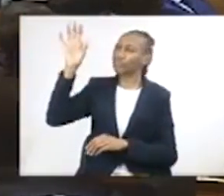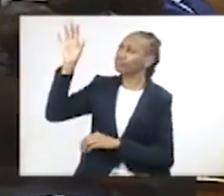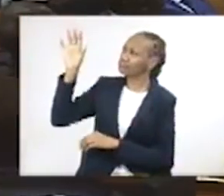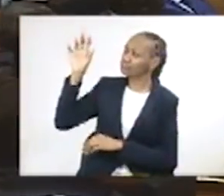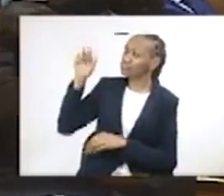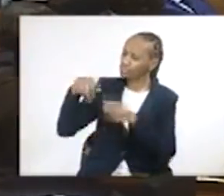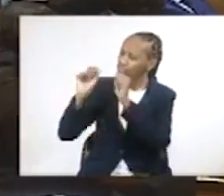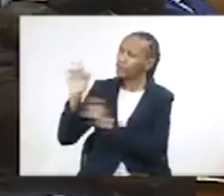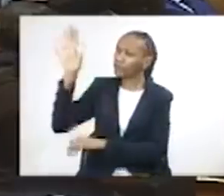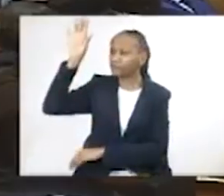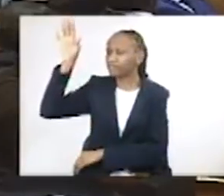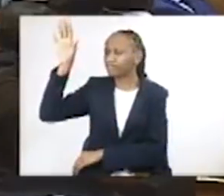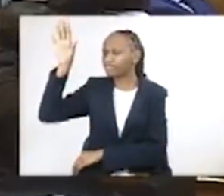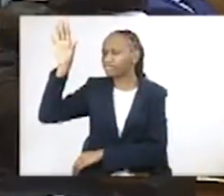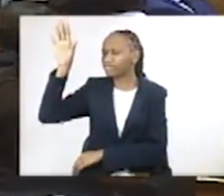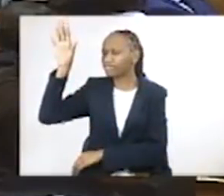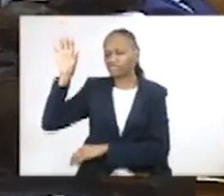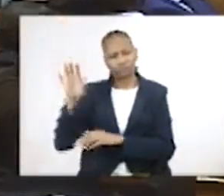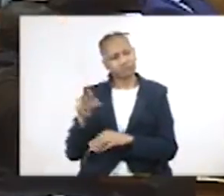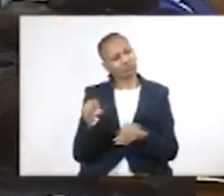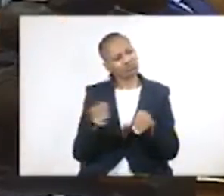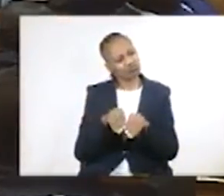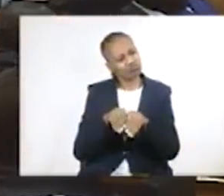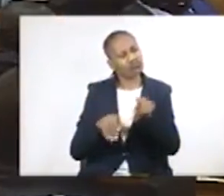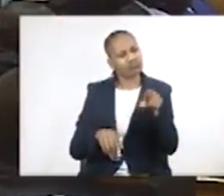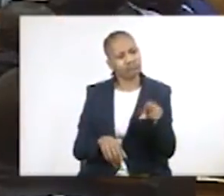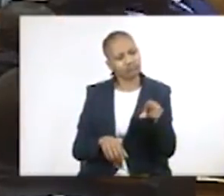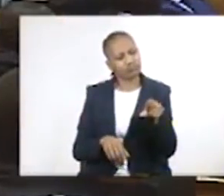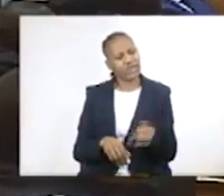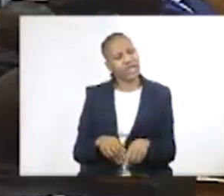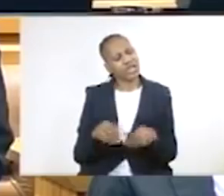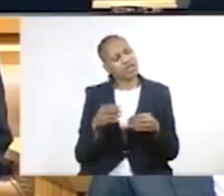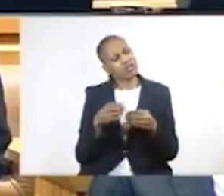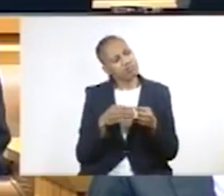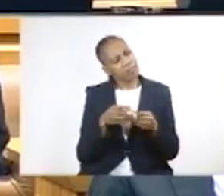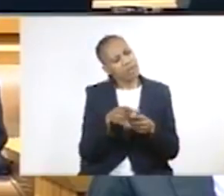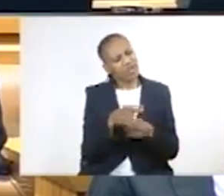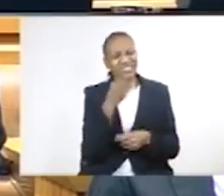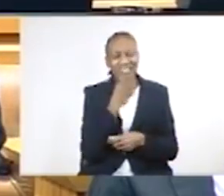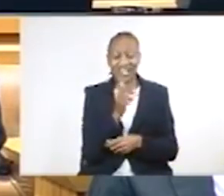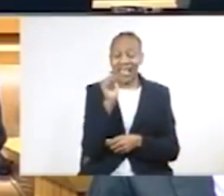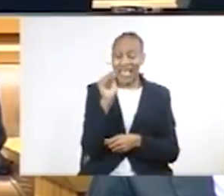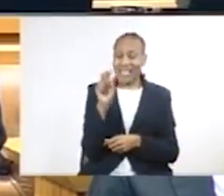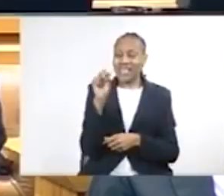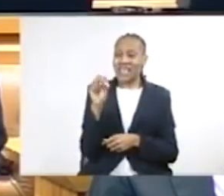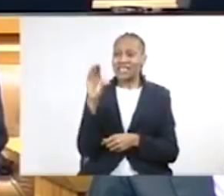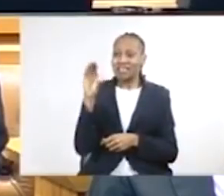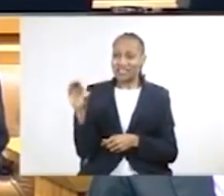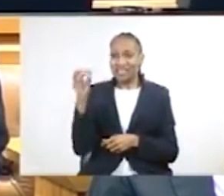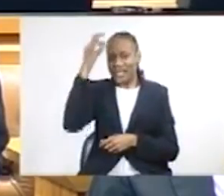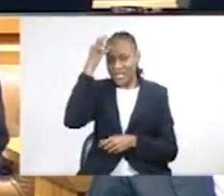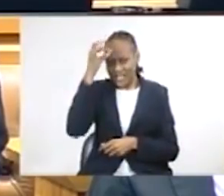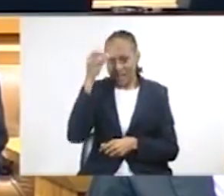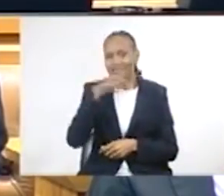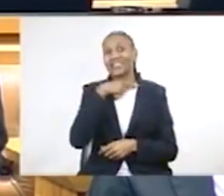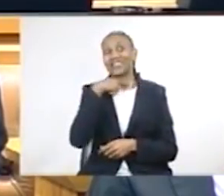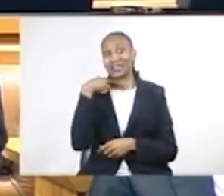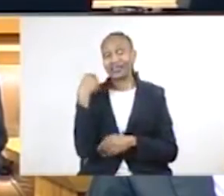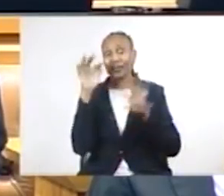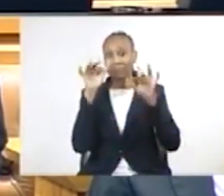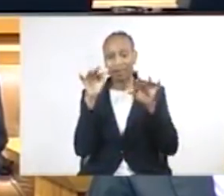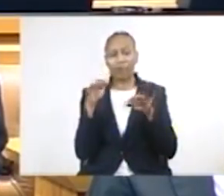also demand the establishment of parliamentary commission on conditions and the salaries of mine workers, including